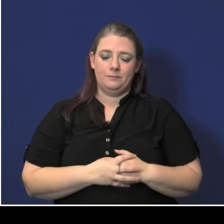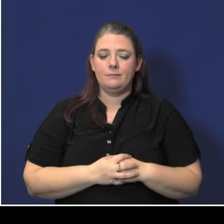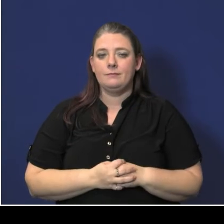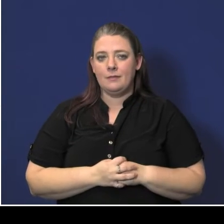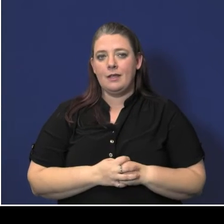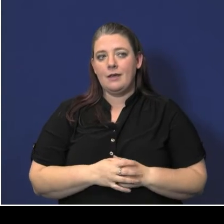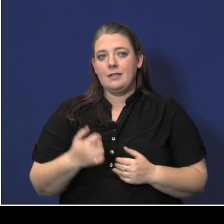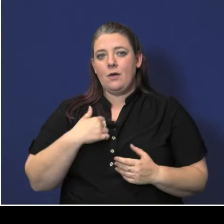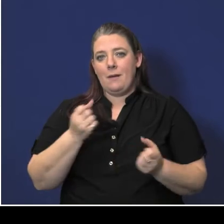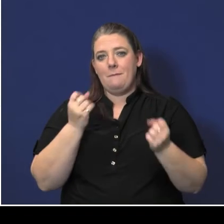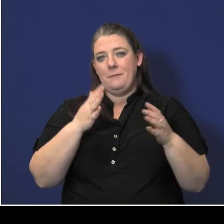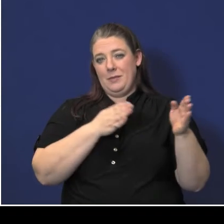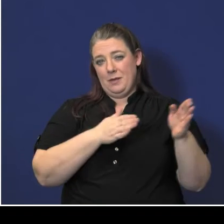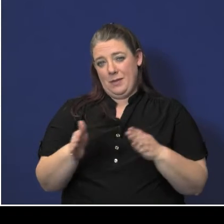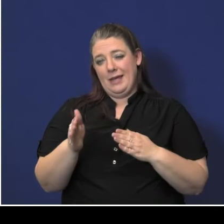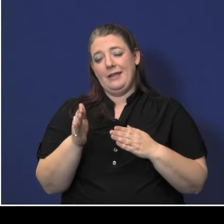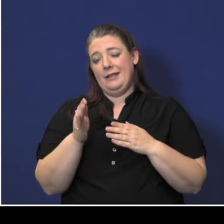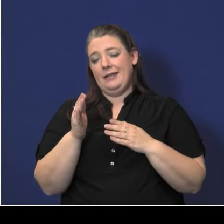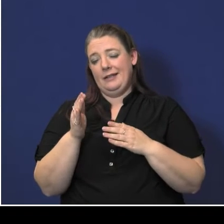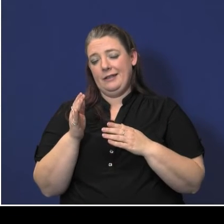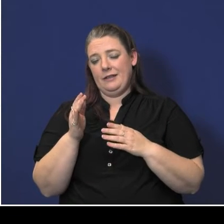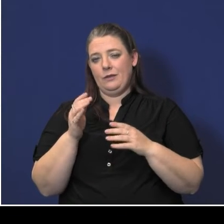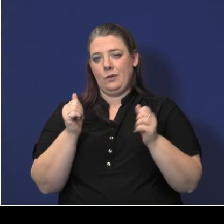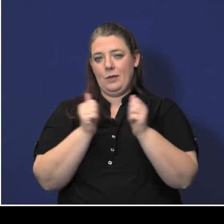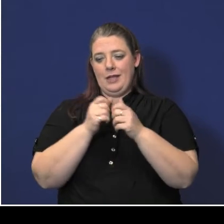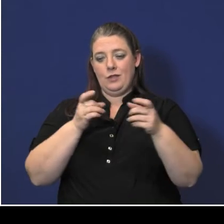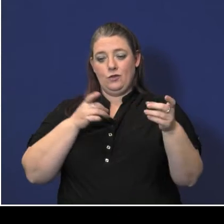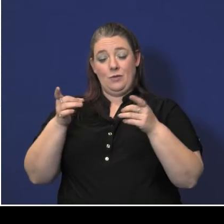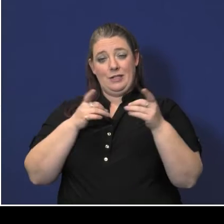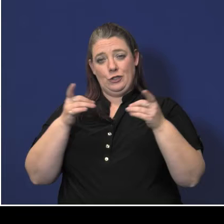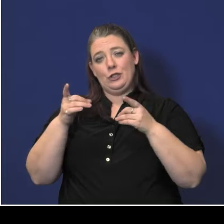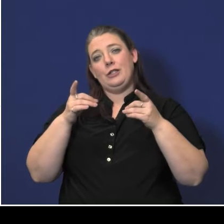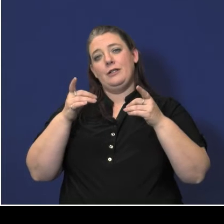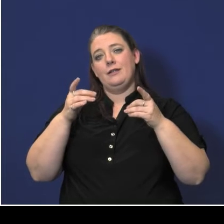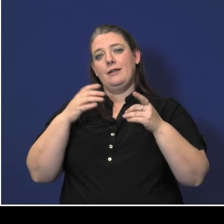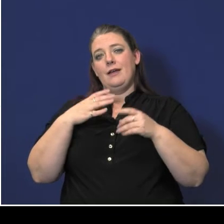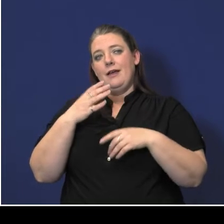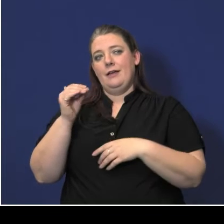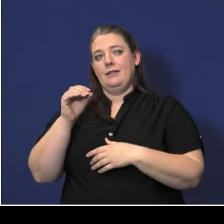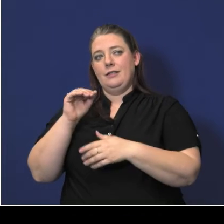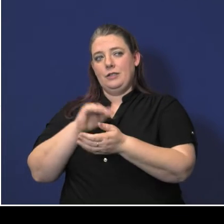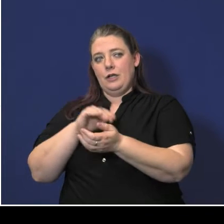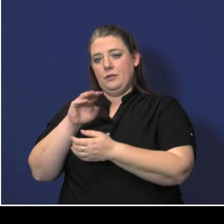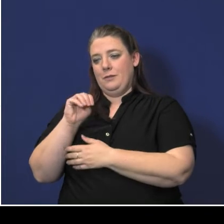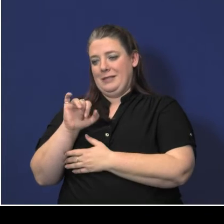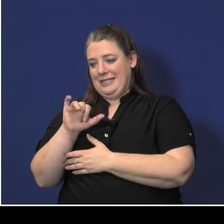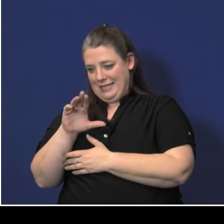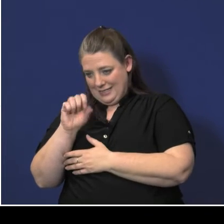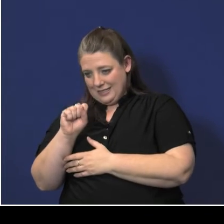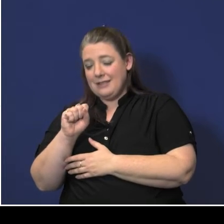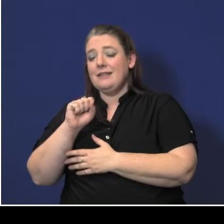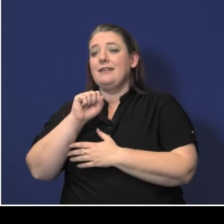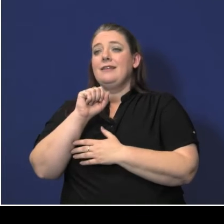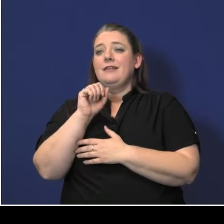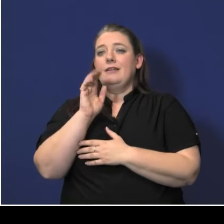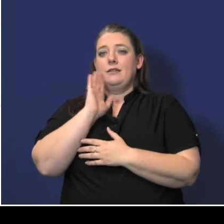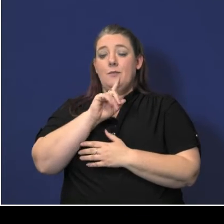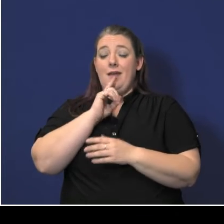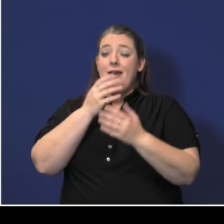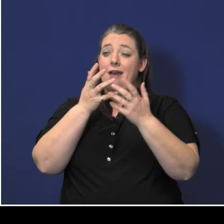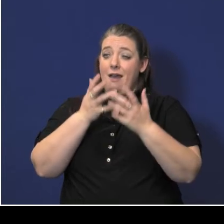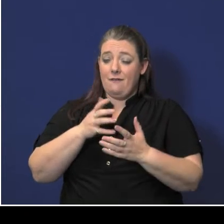and a lot of the planning with Director Mary Running, with Dr. Macias and the whole team, it's also been heavily based